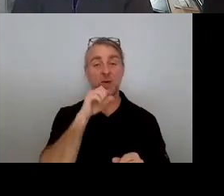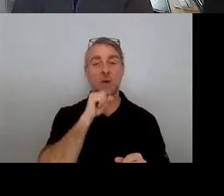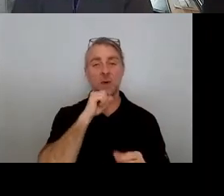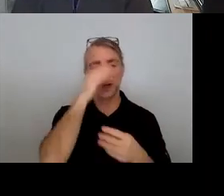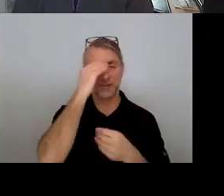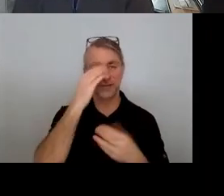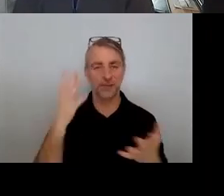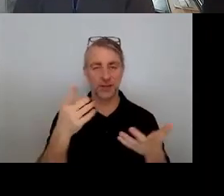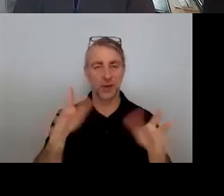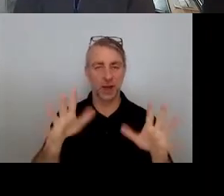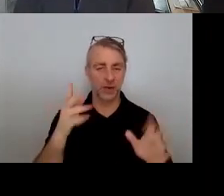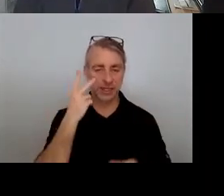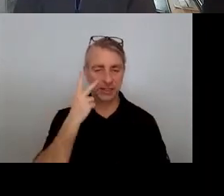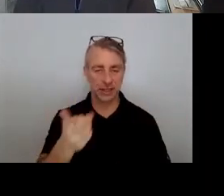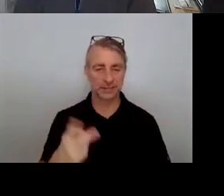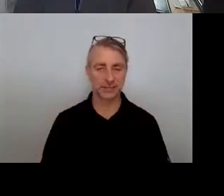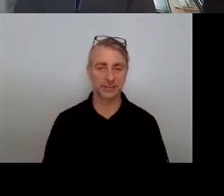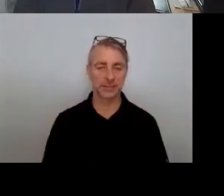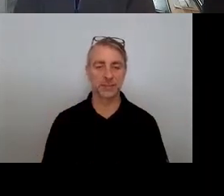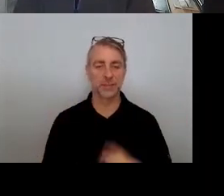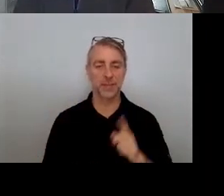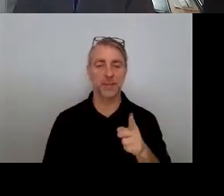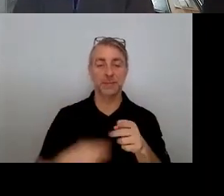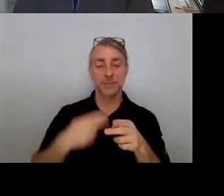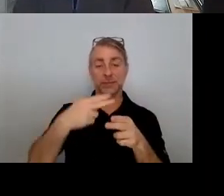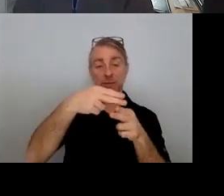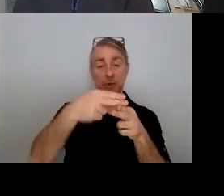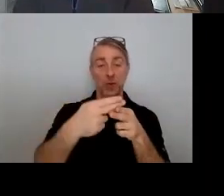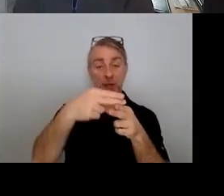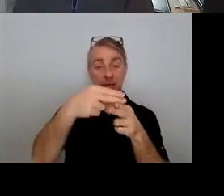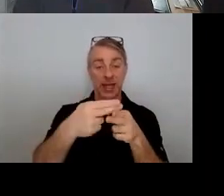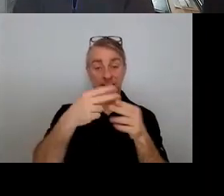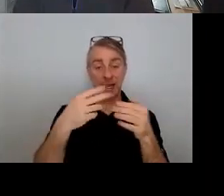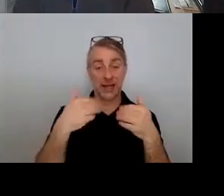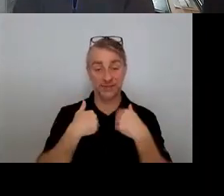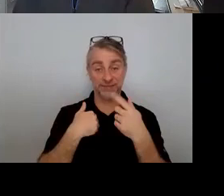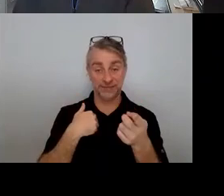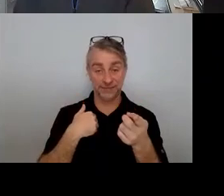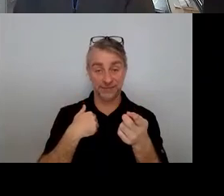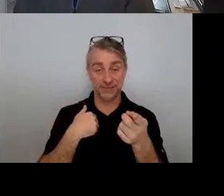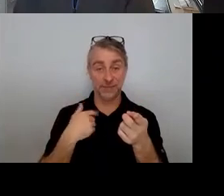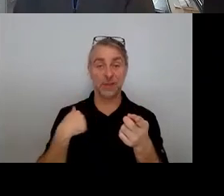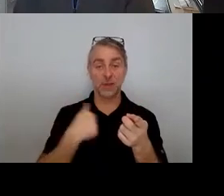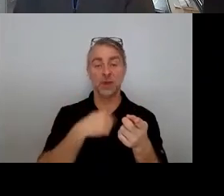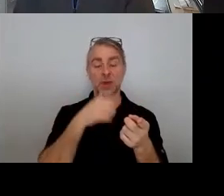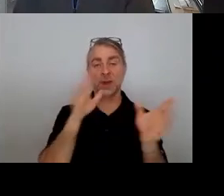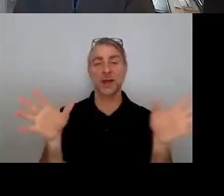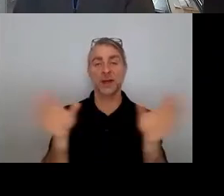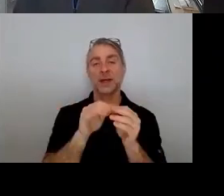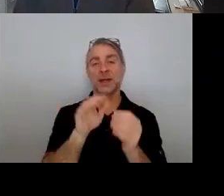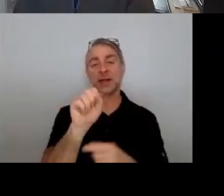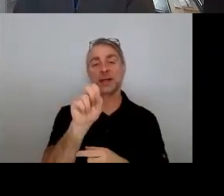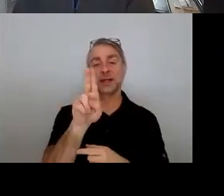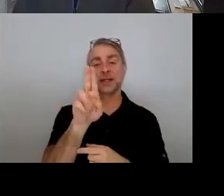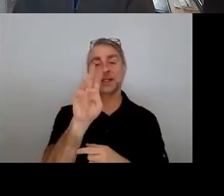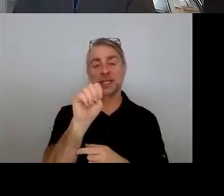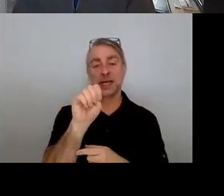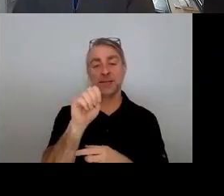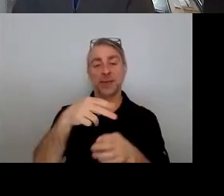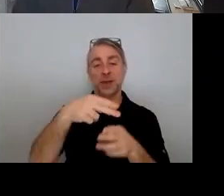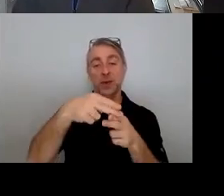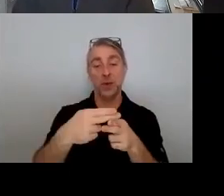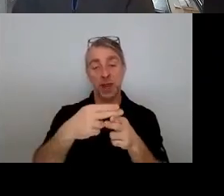seen already. We have our weights, so we're going to sum up the weights times our squared